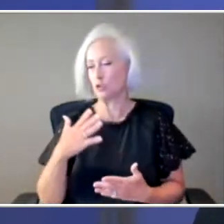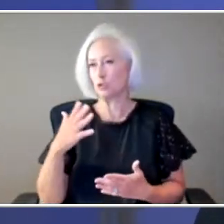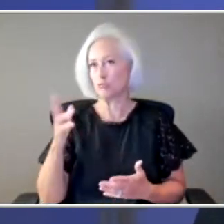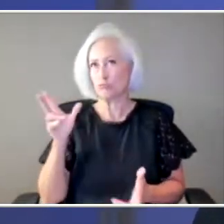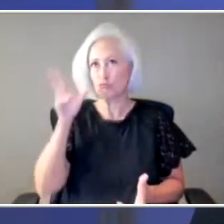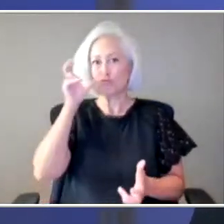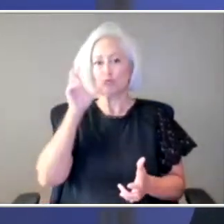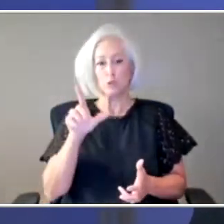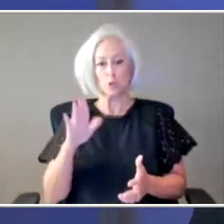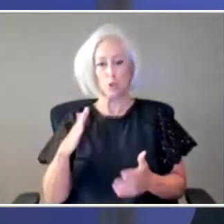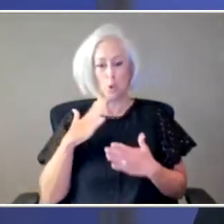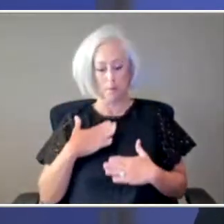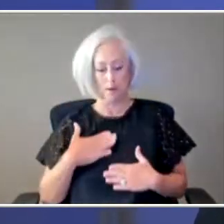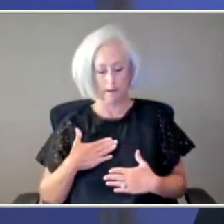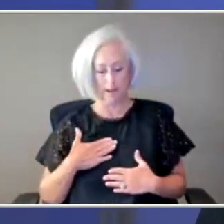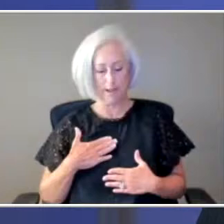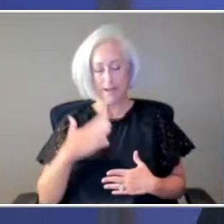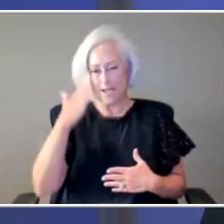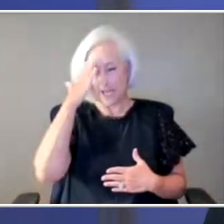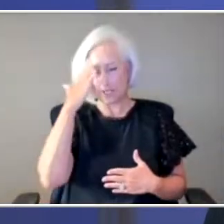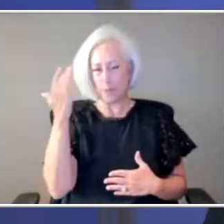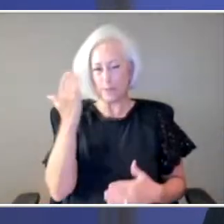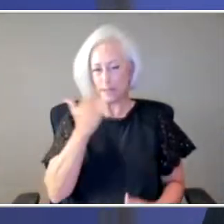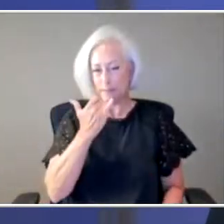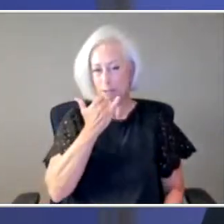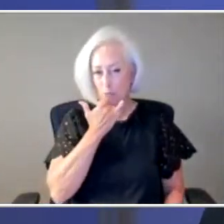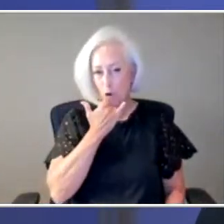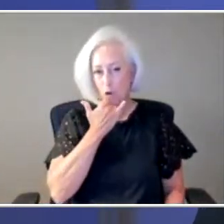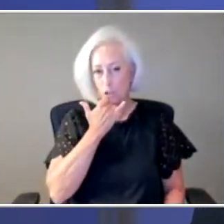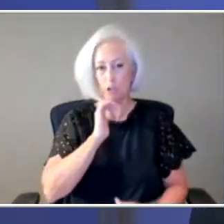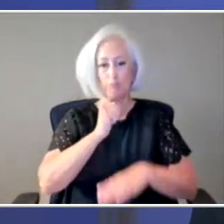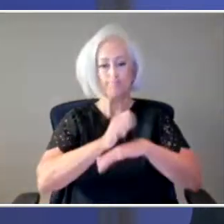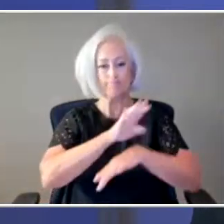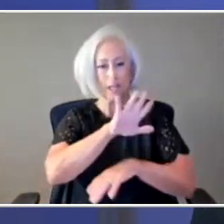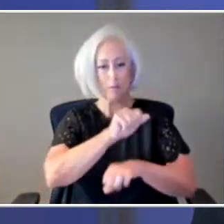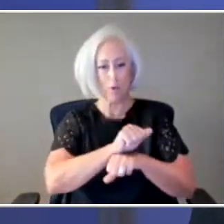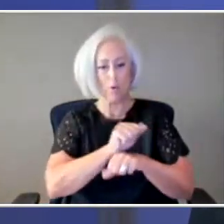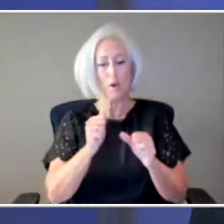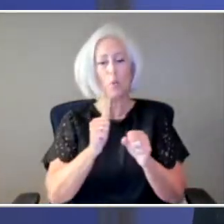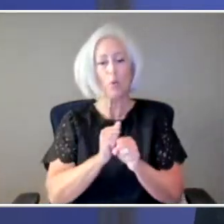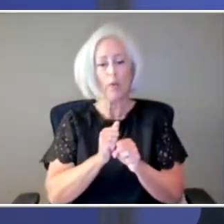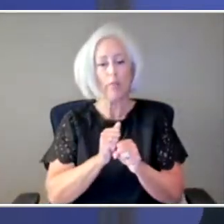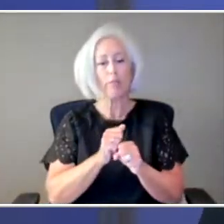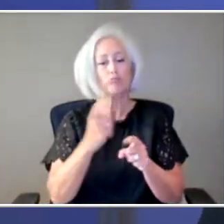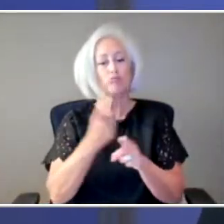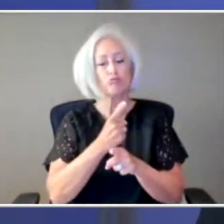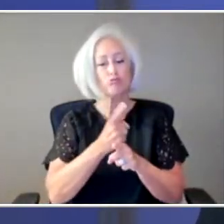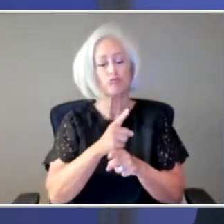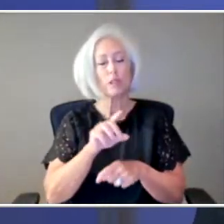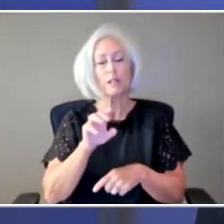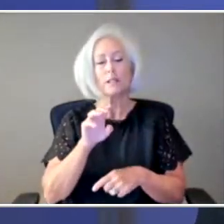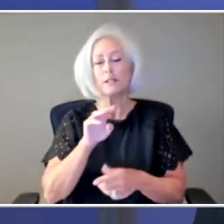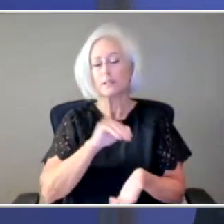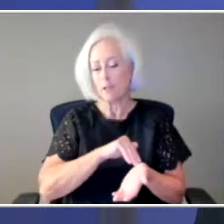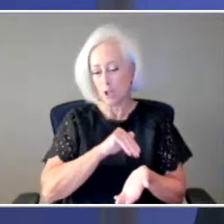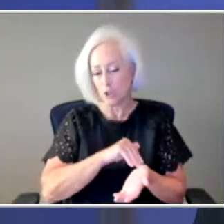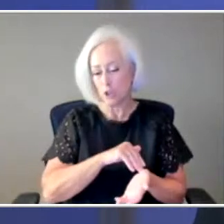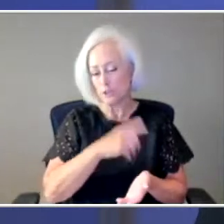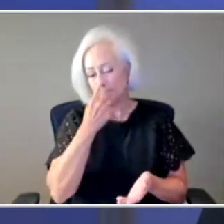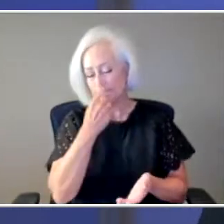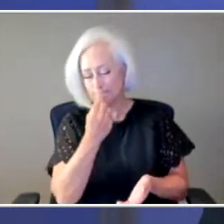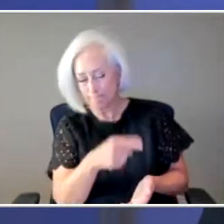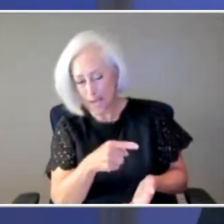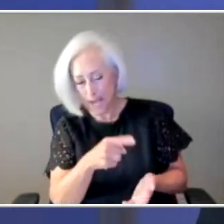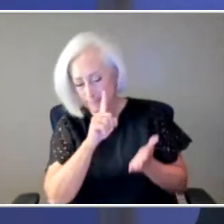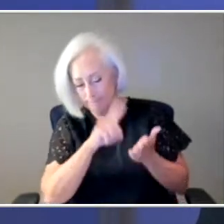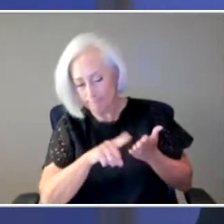immediately I made an appointment with my doctor, and my regular MD, and said, hey, you know, let's check this a little further. I'm not sure what this is. Let's